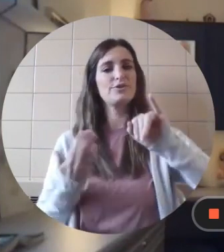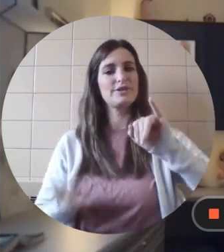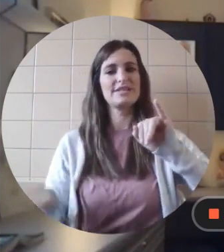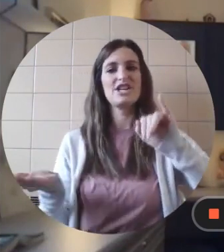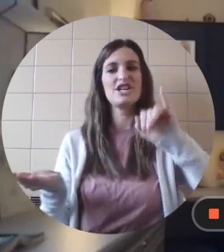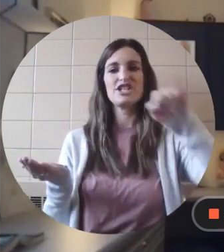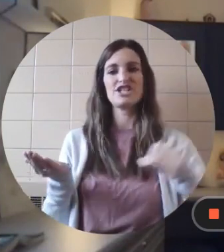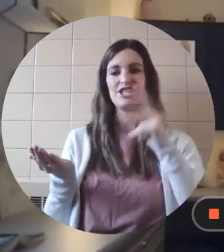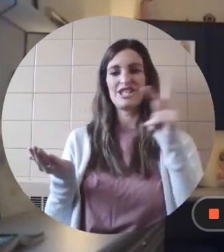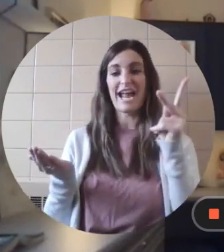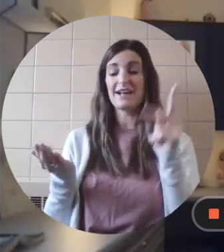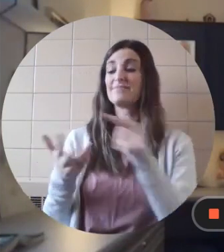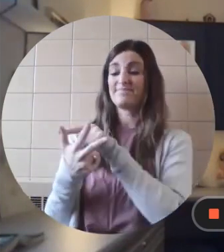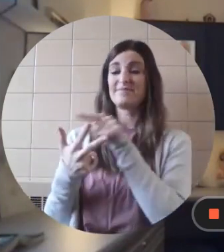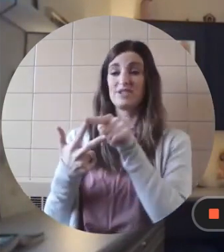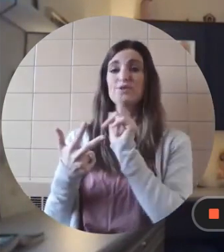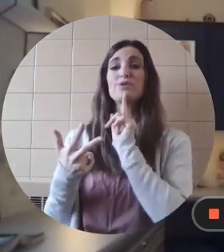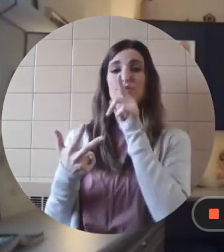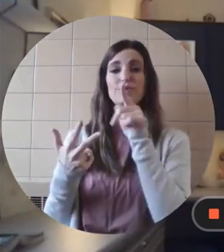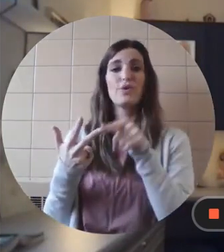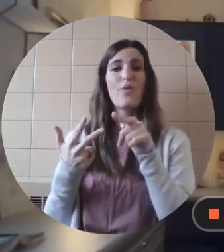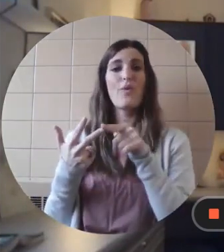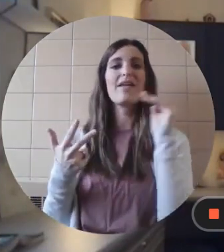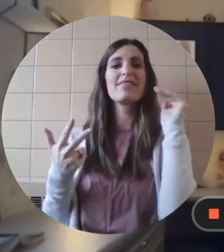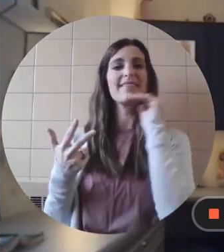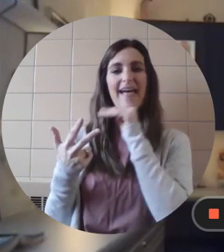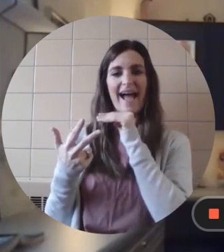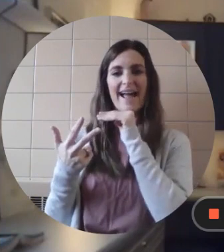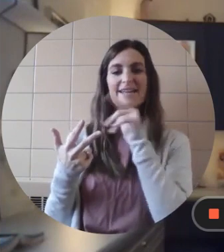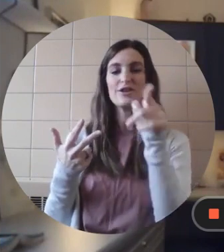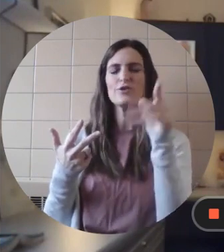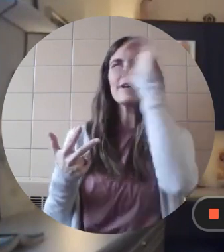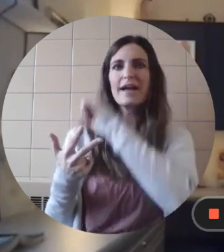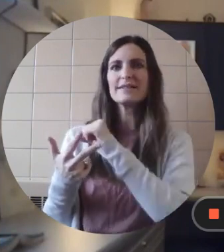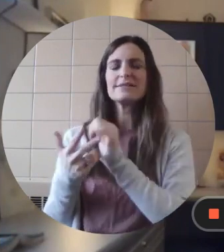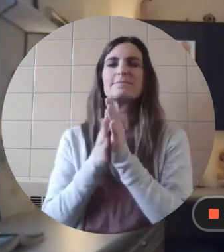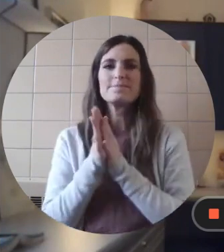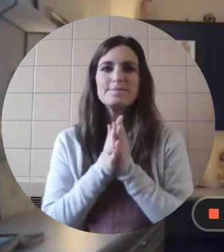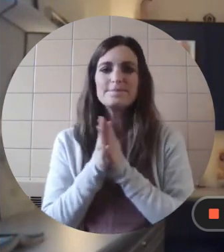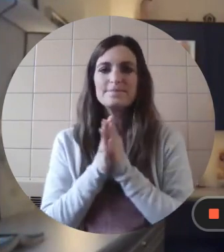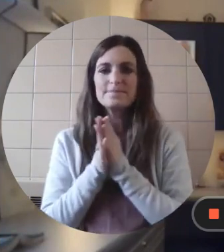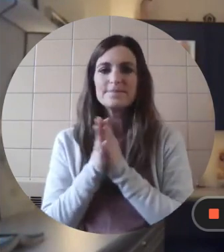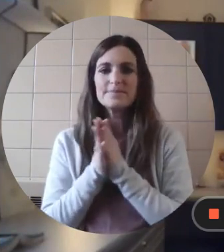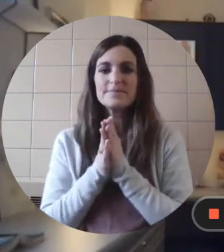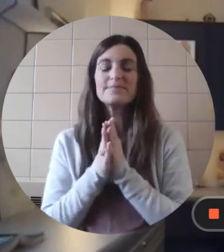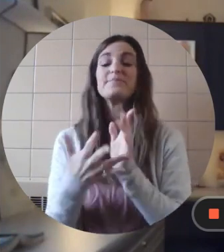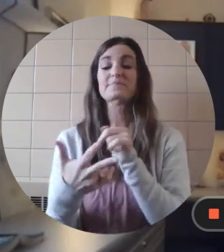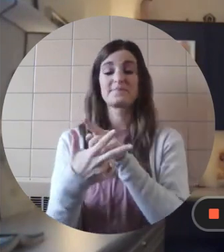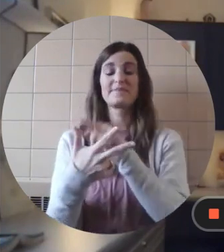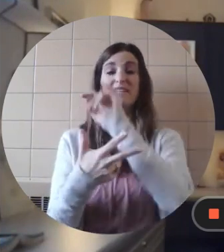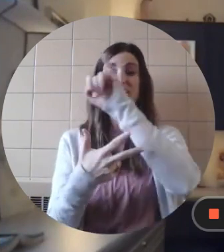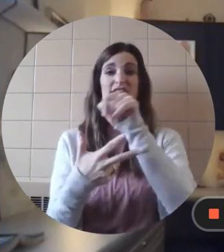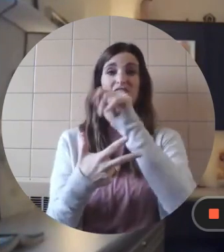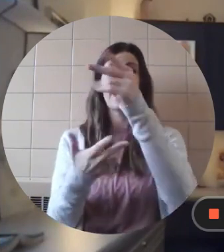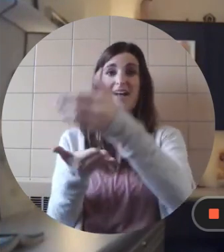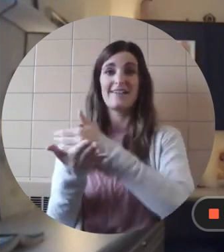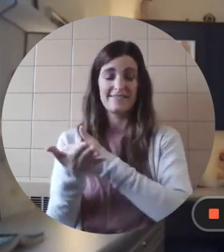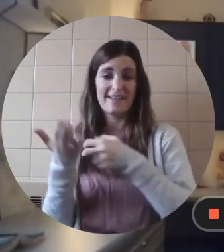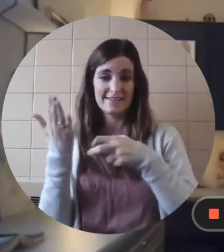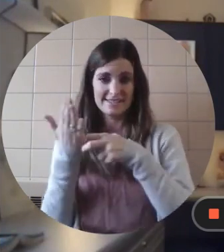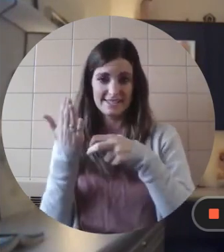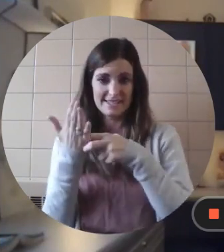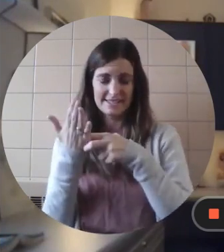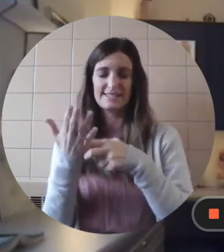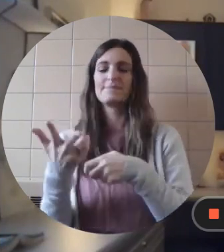true. See if you can guess the lie. I paused for extra drama. Jack collects raffle tickets. Jack